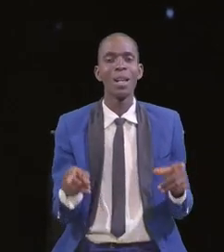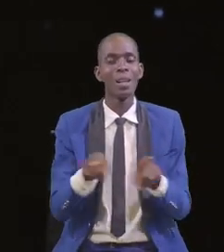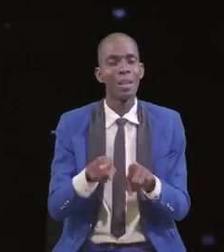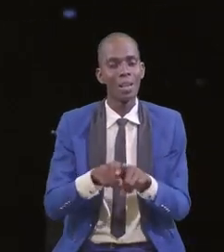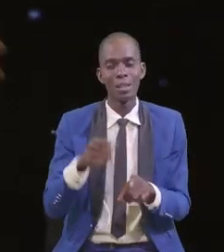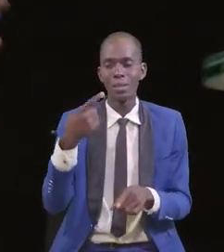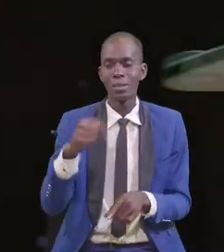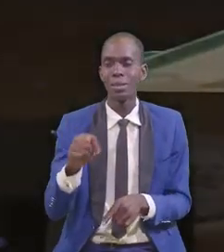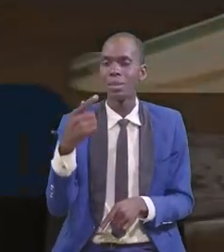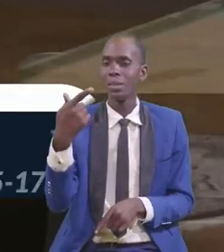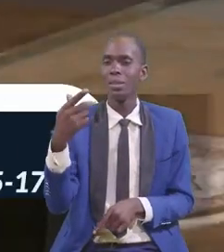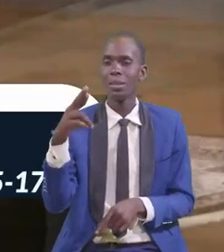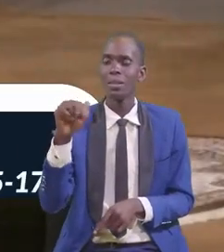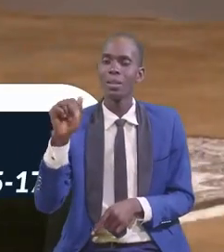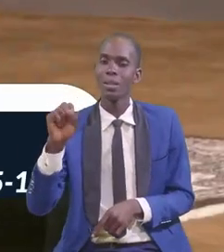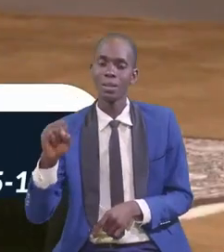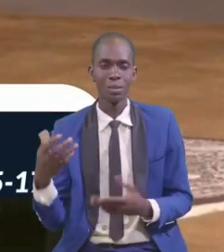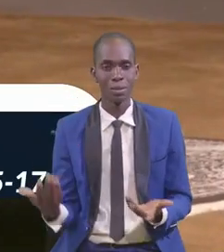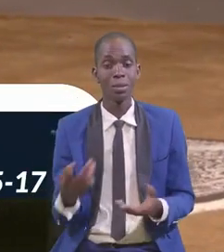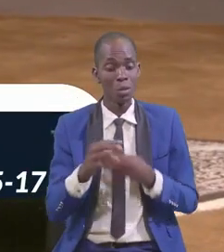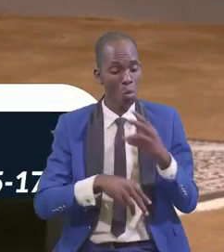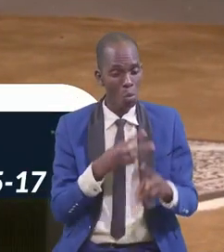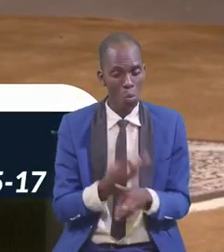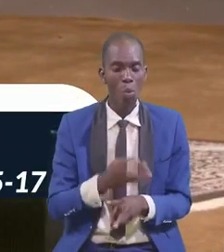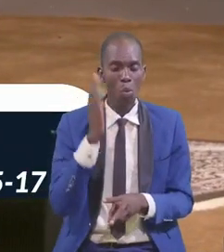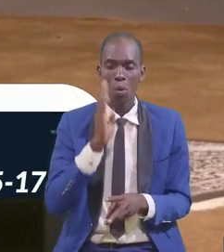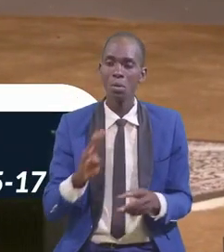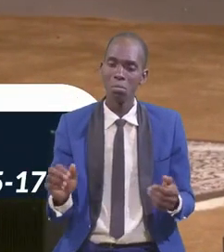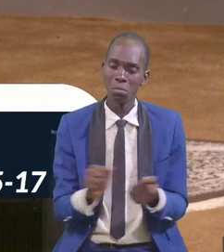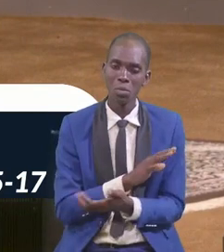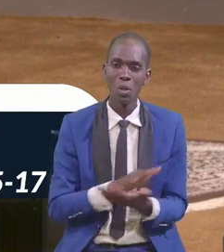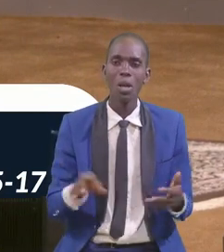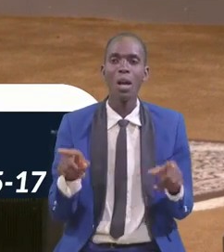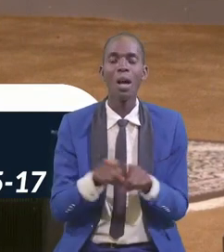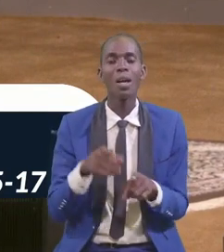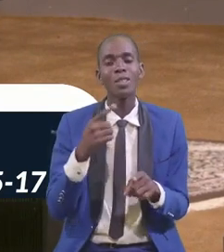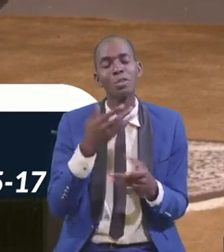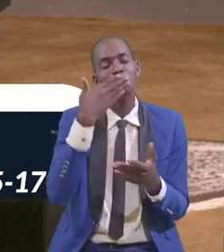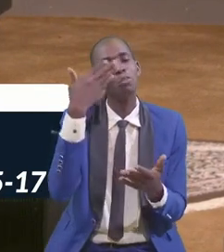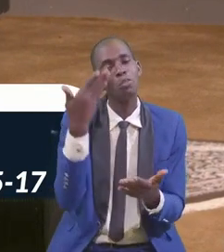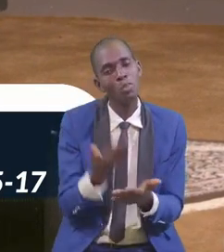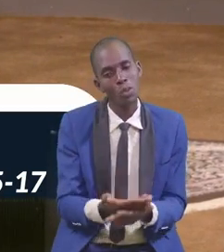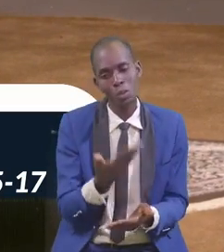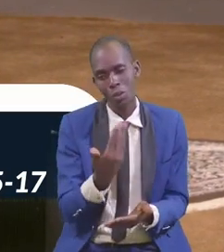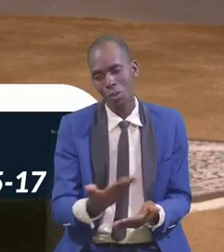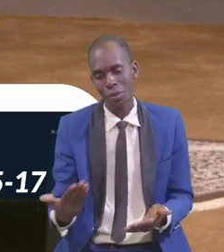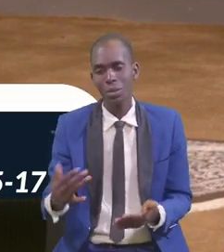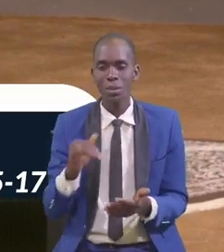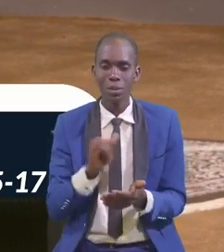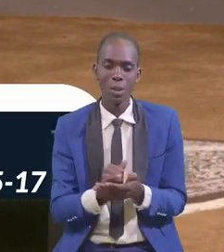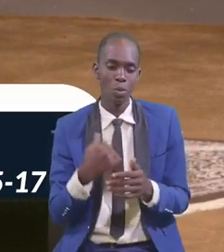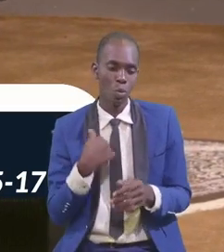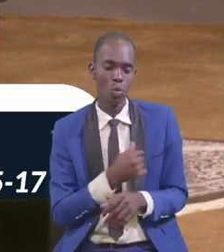grass, the world passeth away. Like the goodliness of the things on earth,